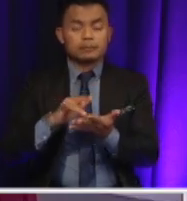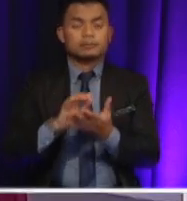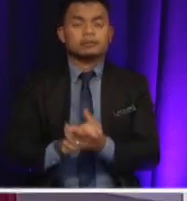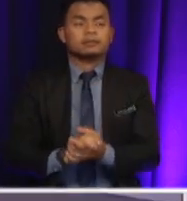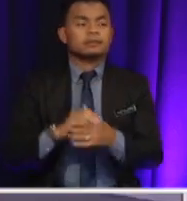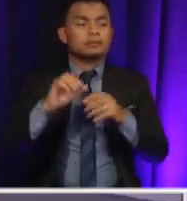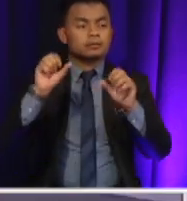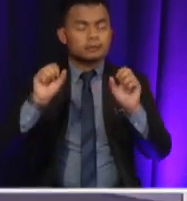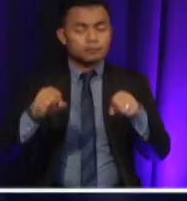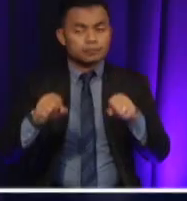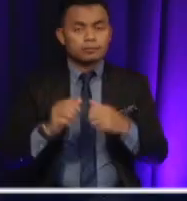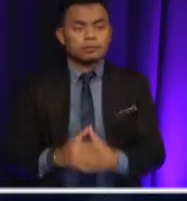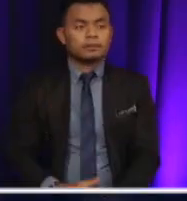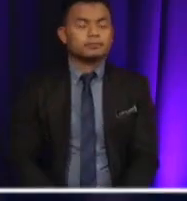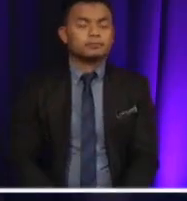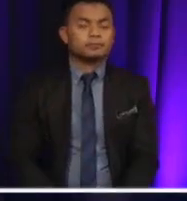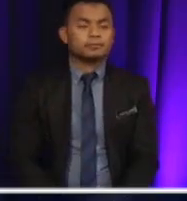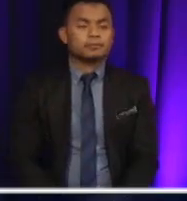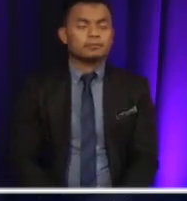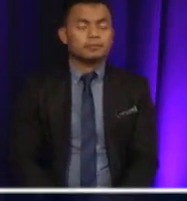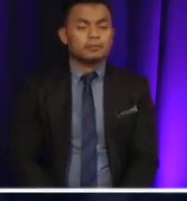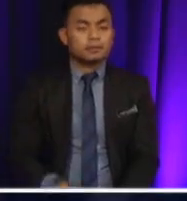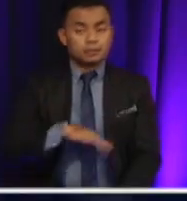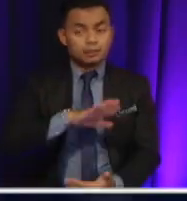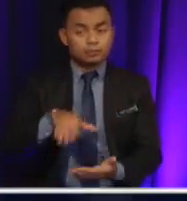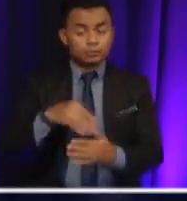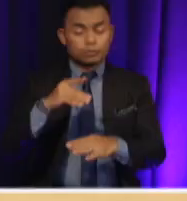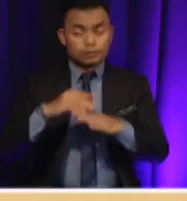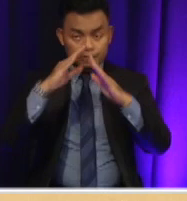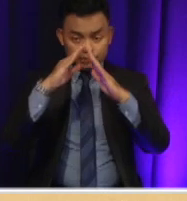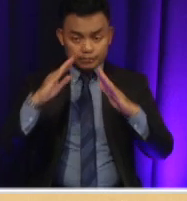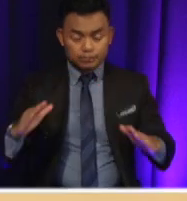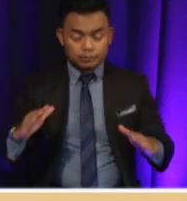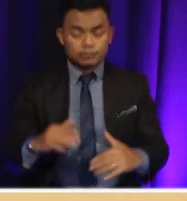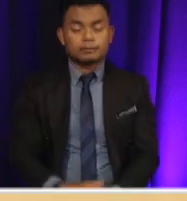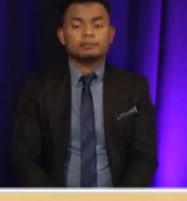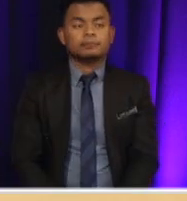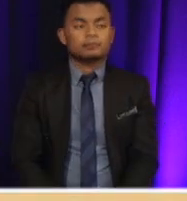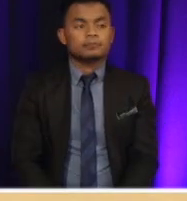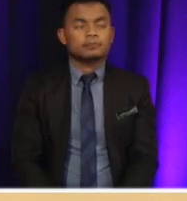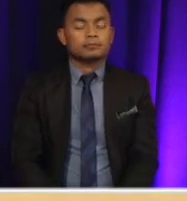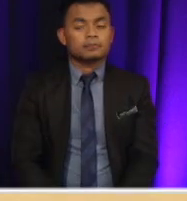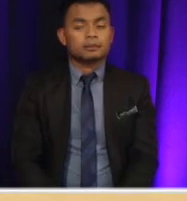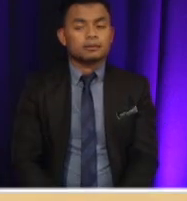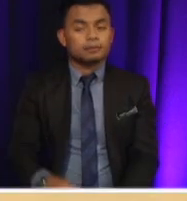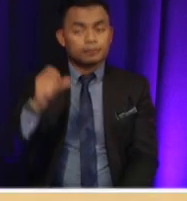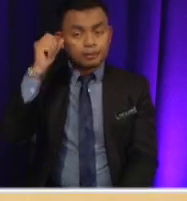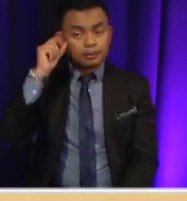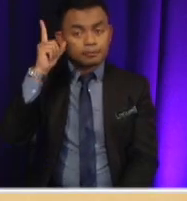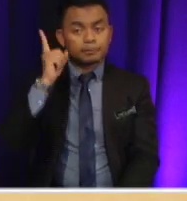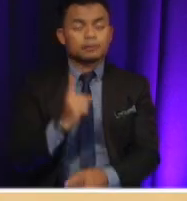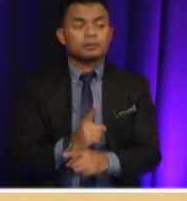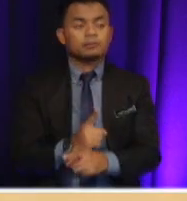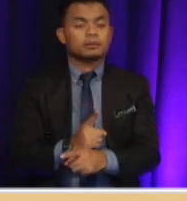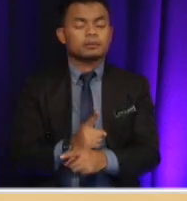you got it all right. At home, I'm sure you want to try out this live worksheet, for you to understand it better. Okay. All right, it gives